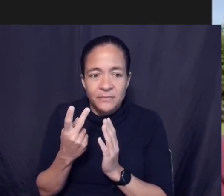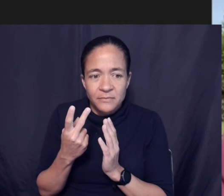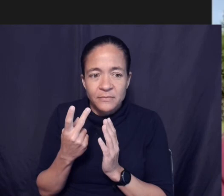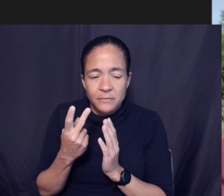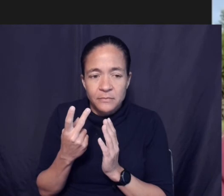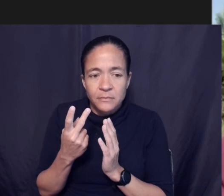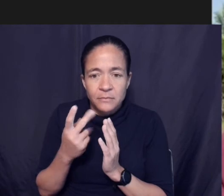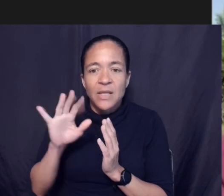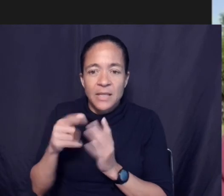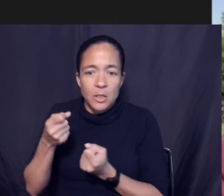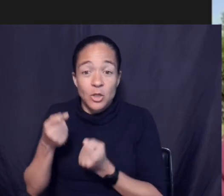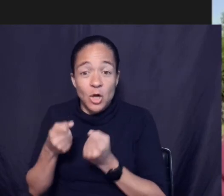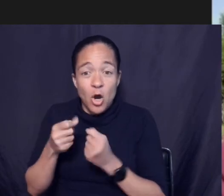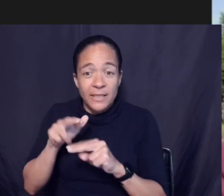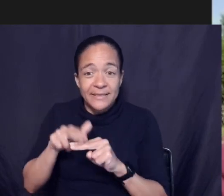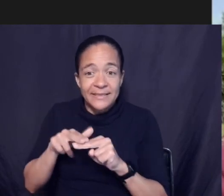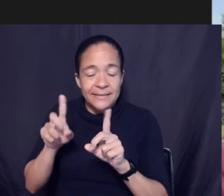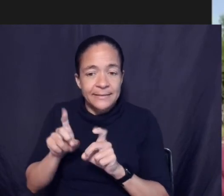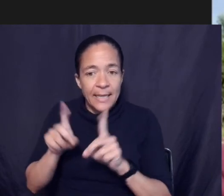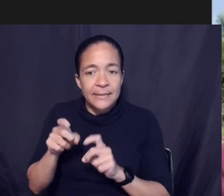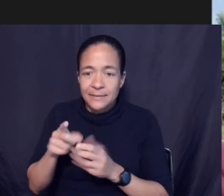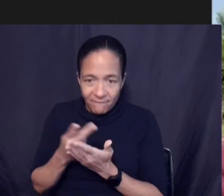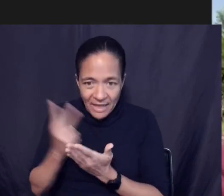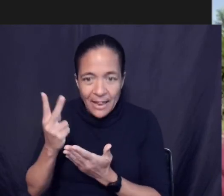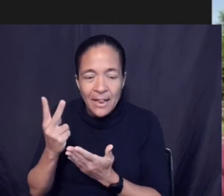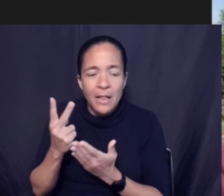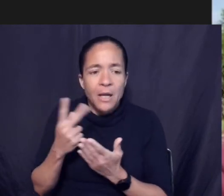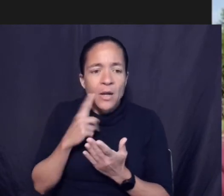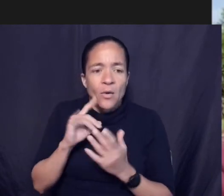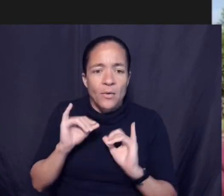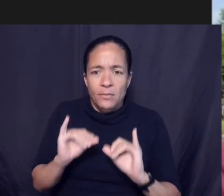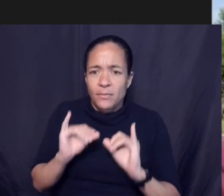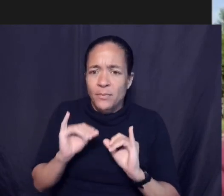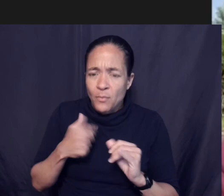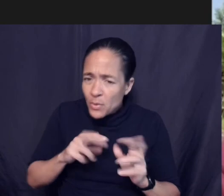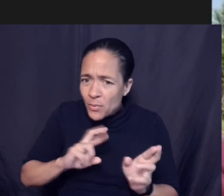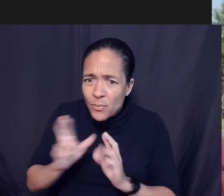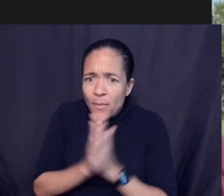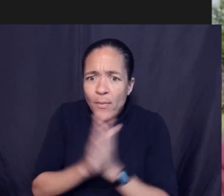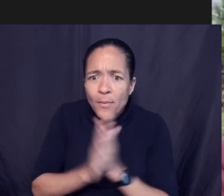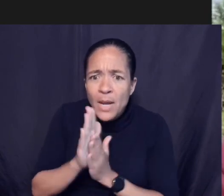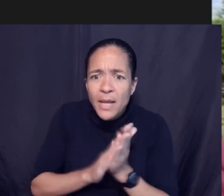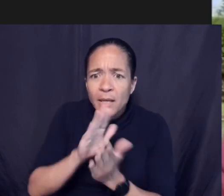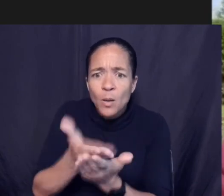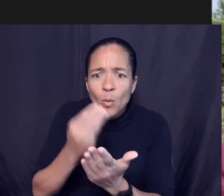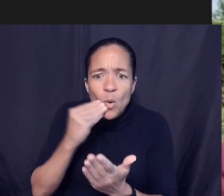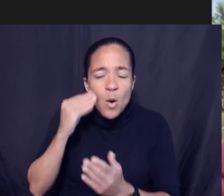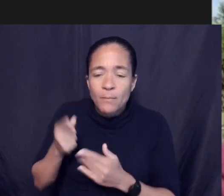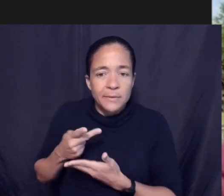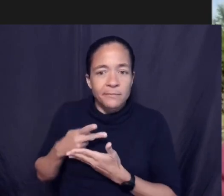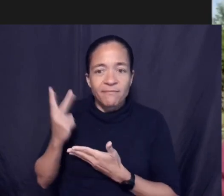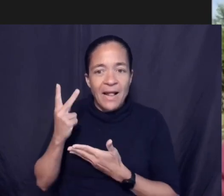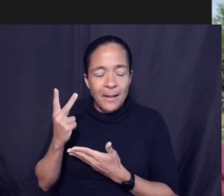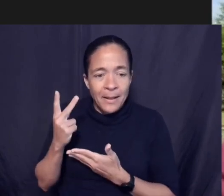And then she failed the car seat test. It was oh, ready to get home, but she failed that